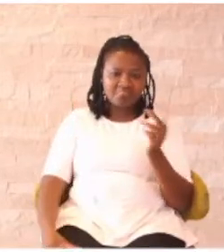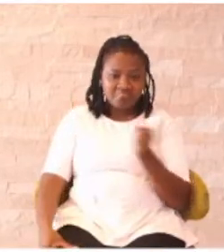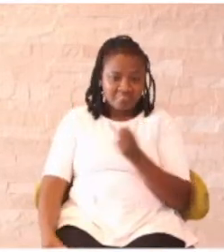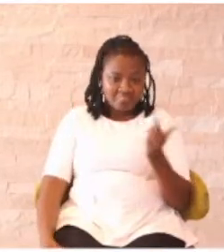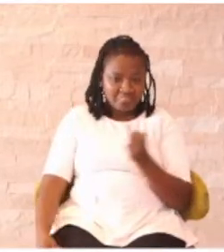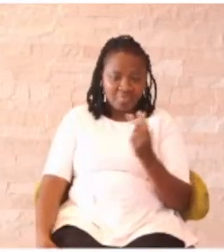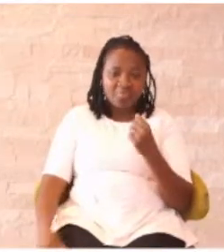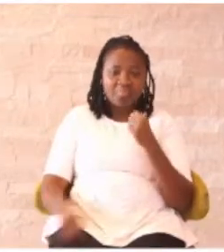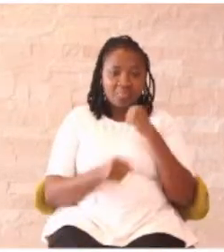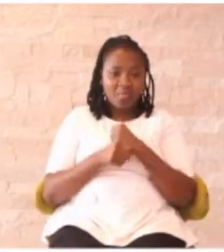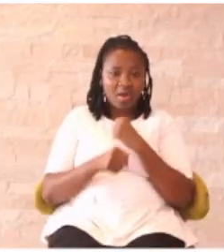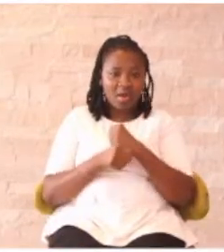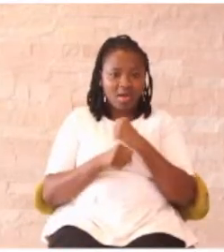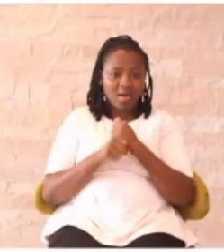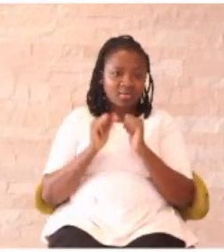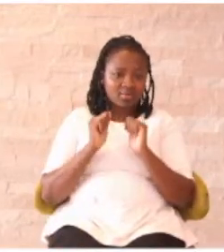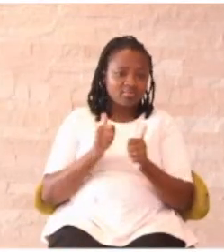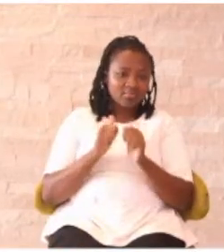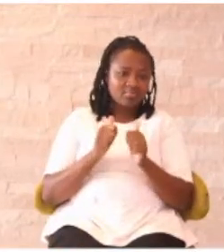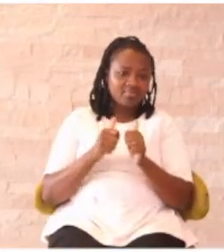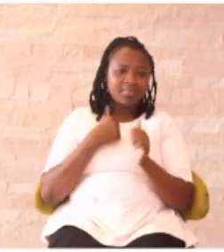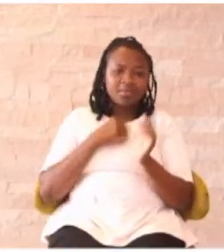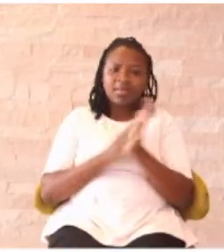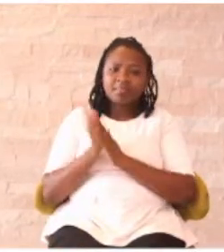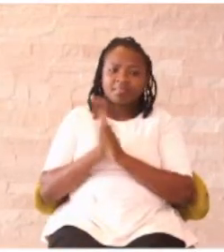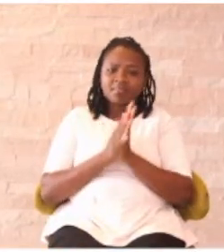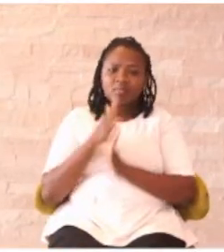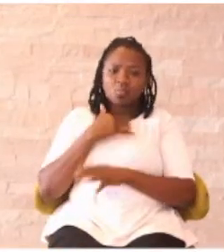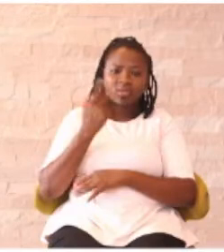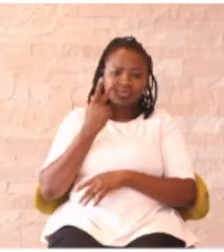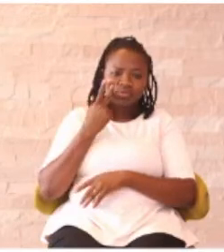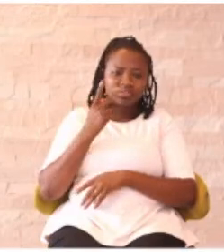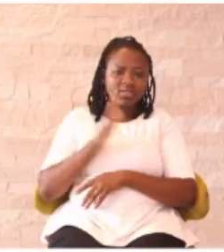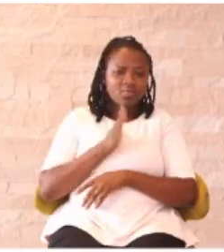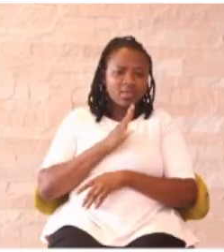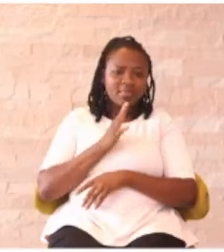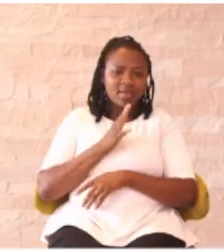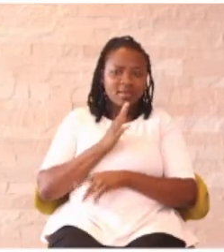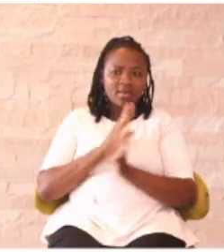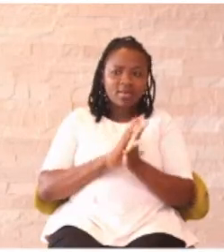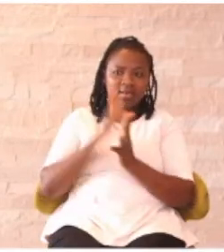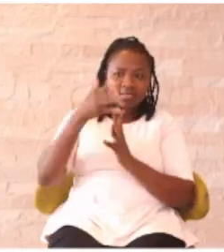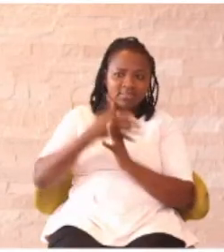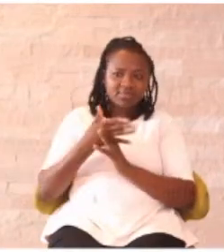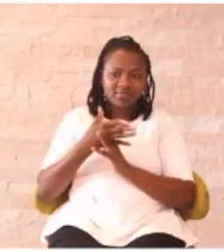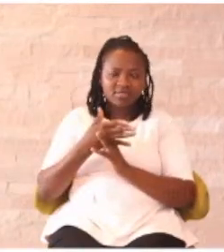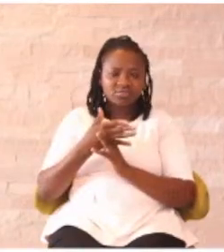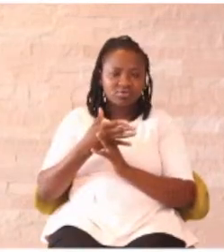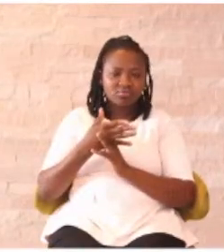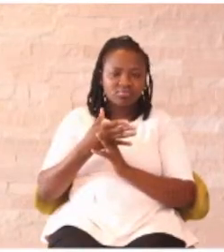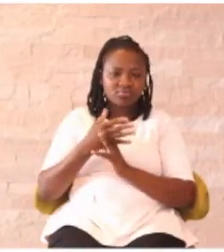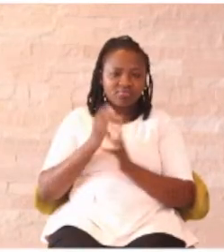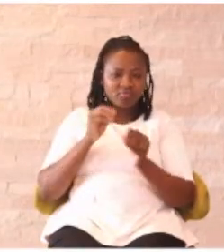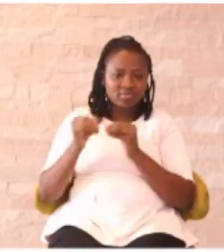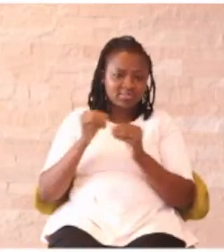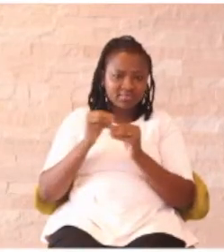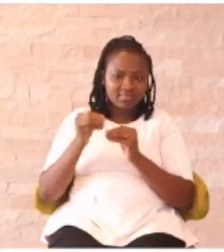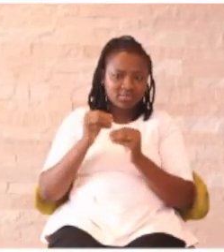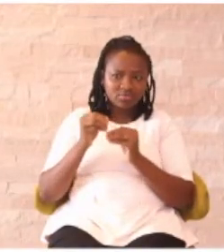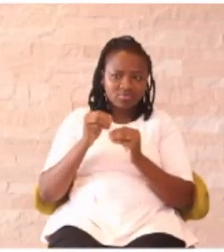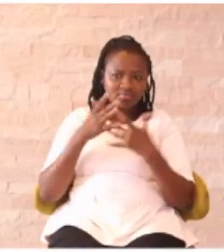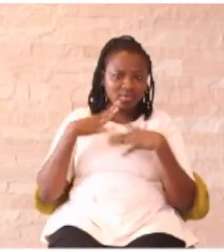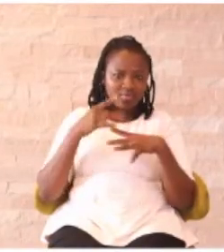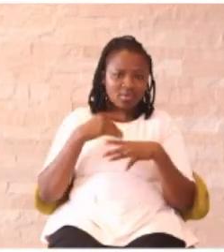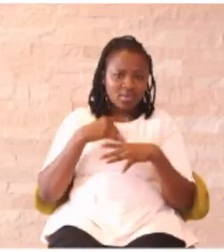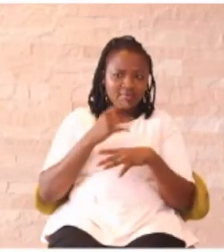you have heard, I always eager to see the disability mention, you know. I have never seen